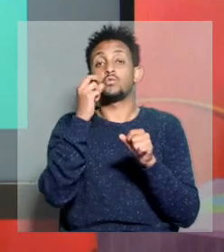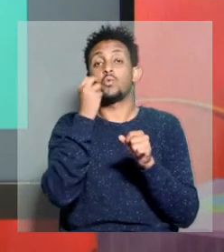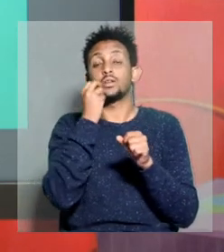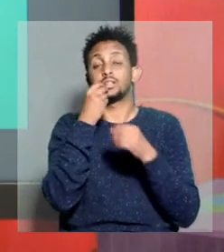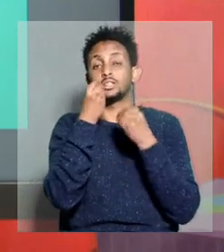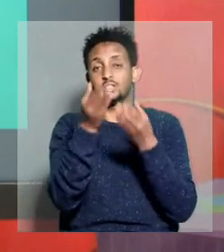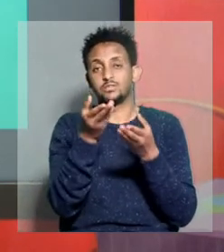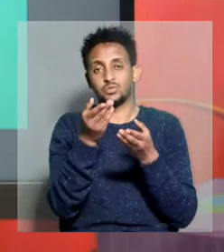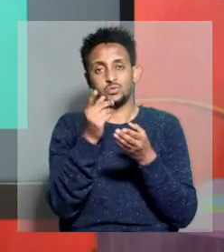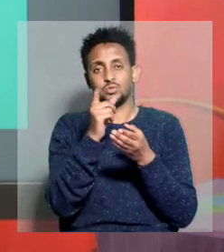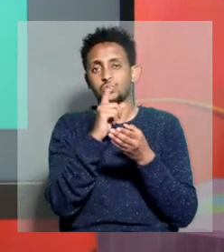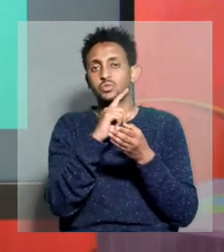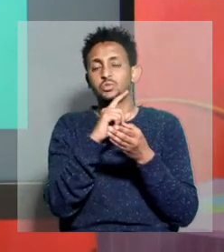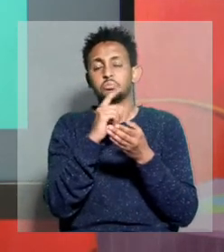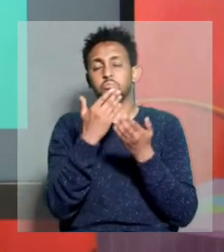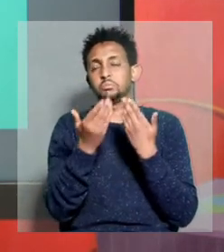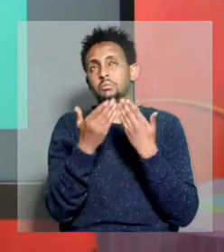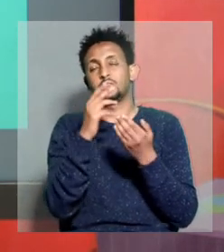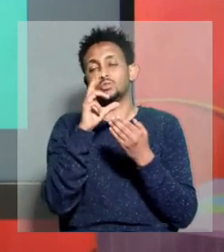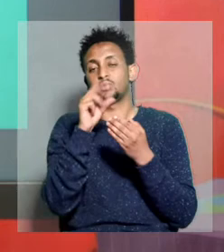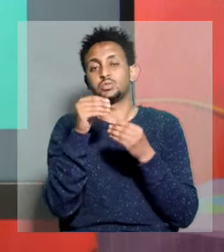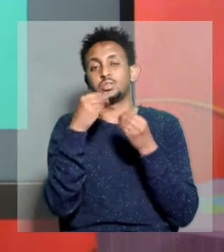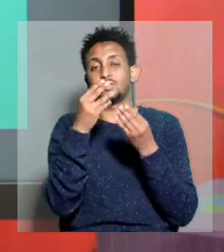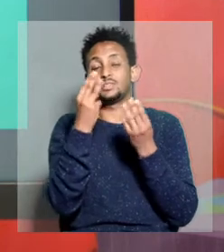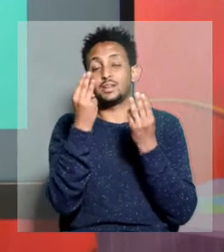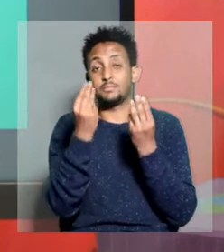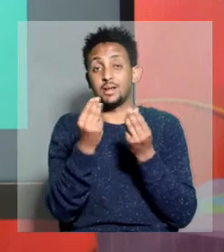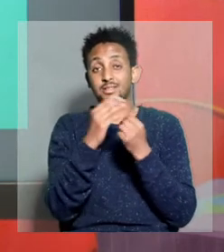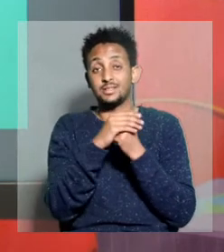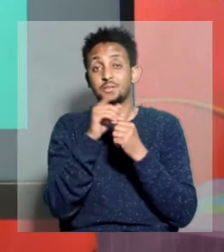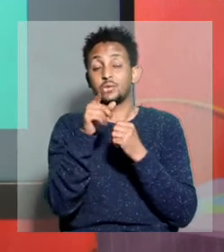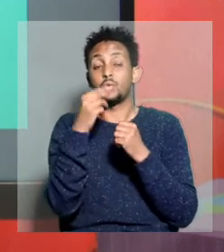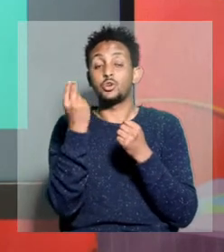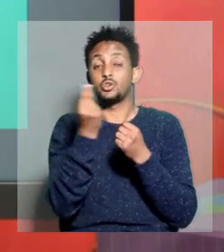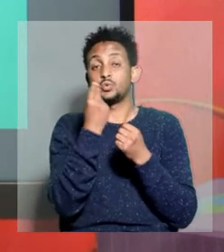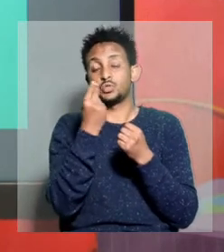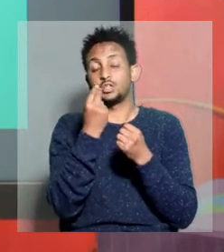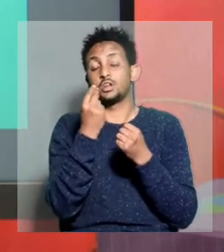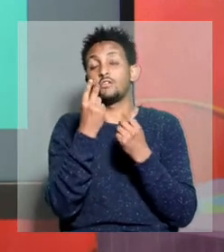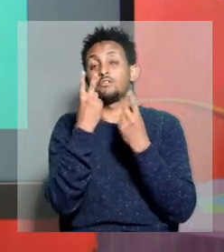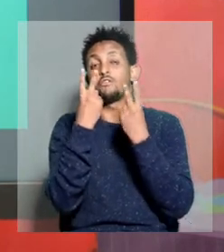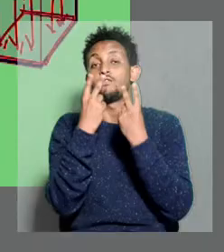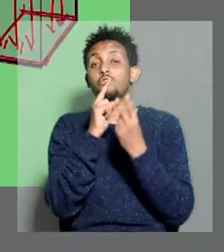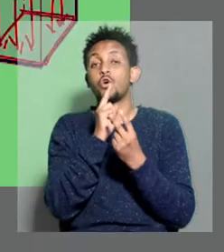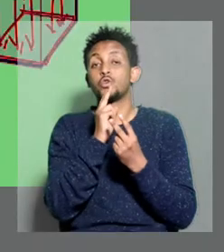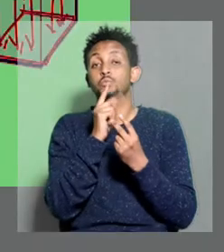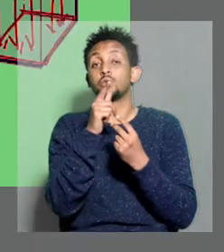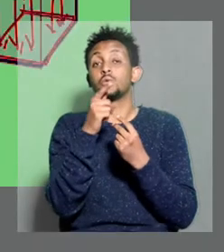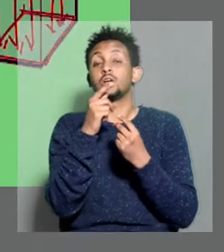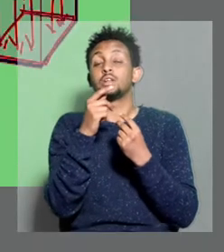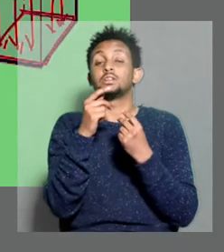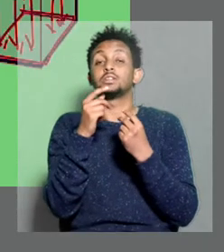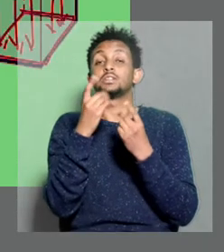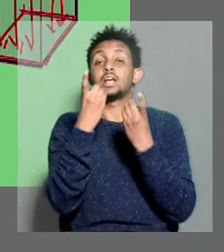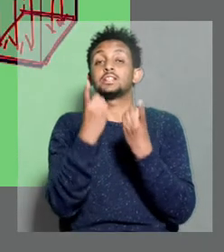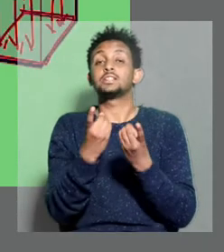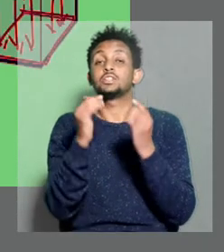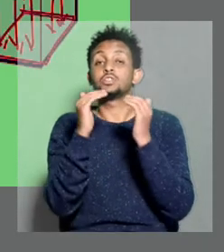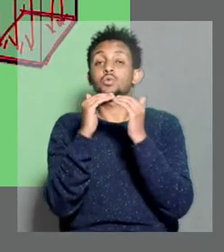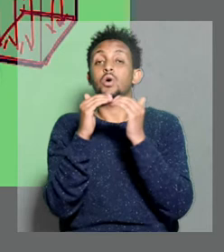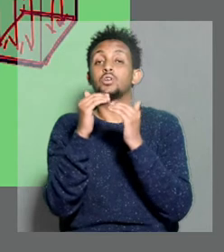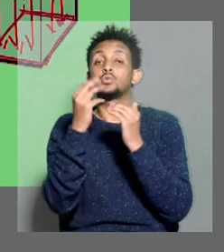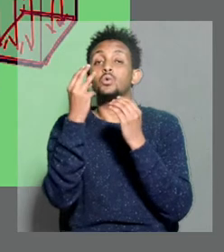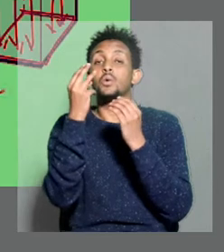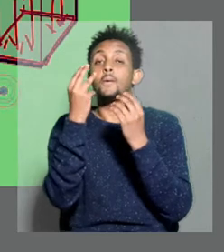given, not instead of giving mass, we are using volume. And we know that density is equal to